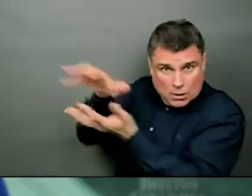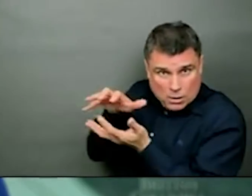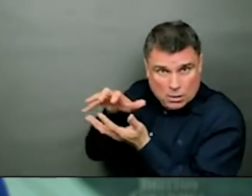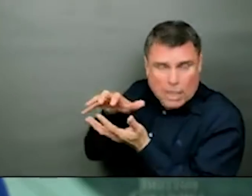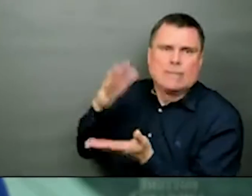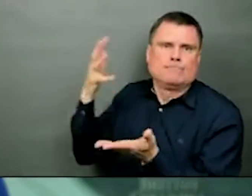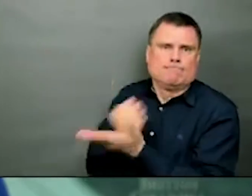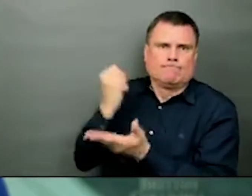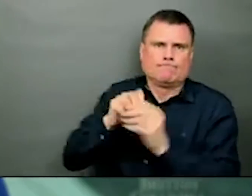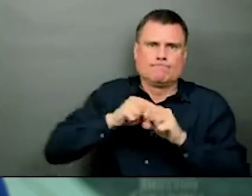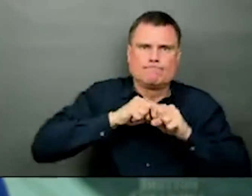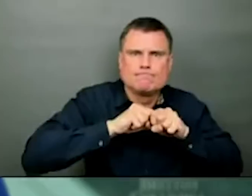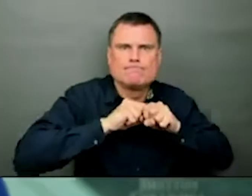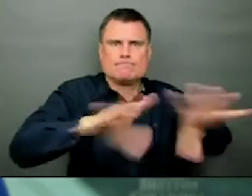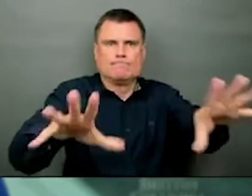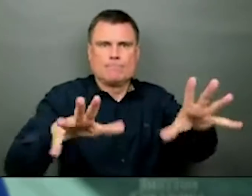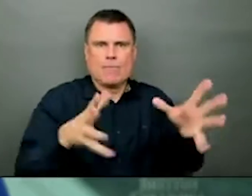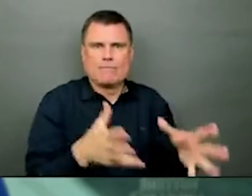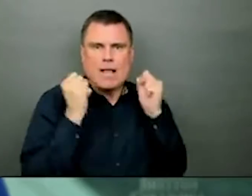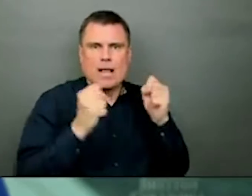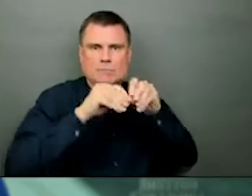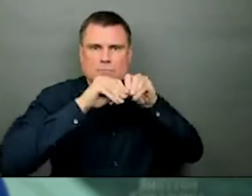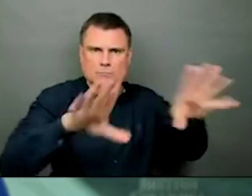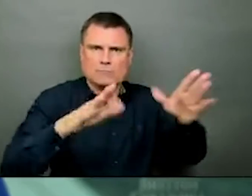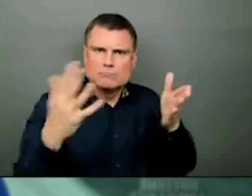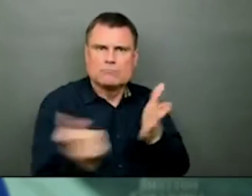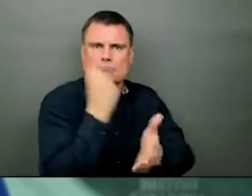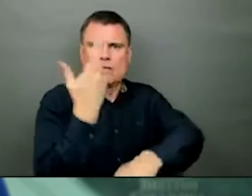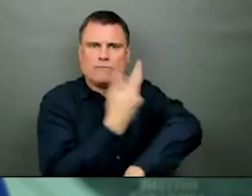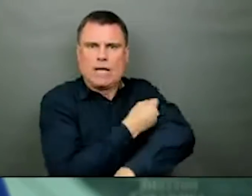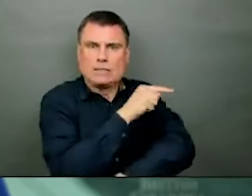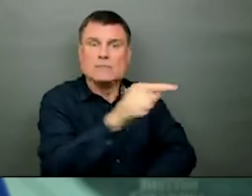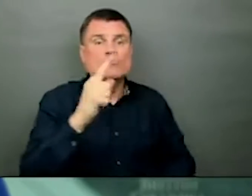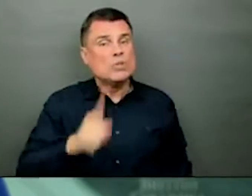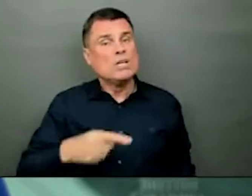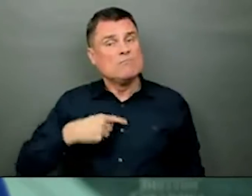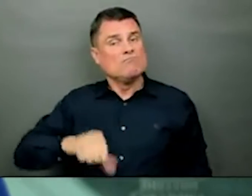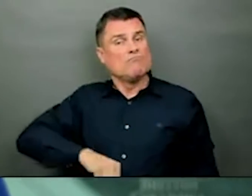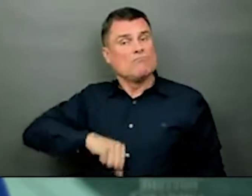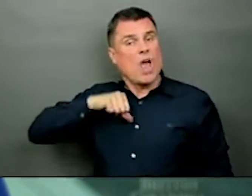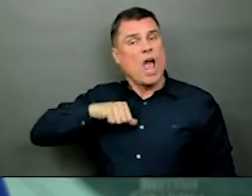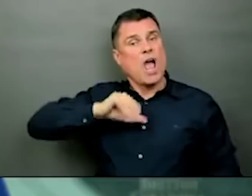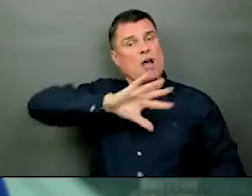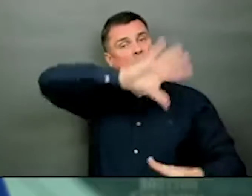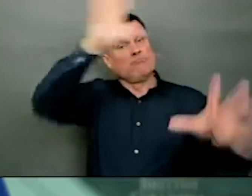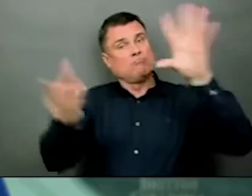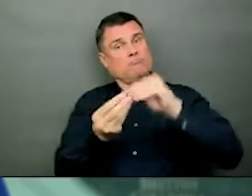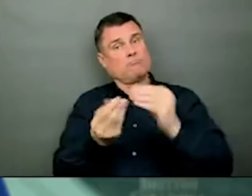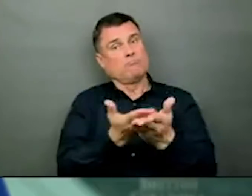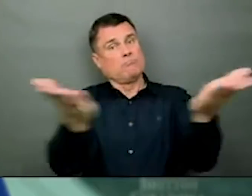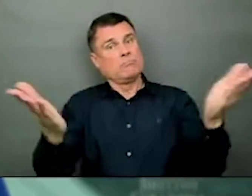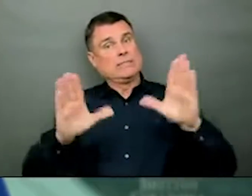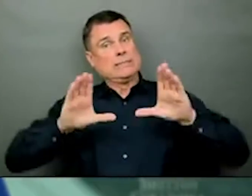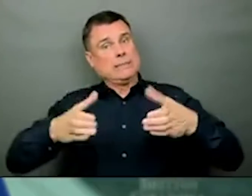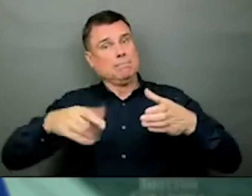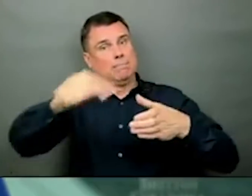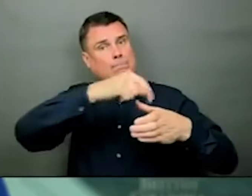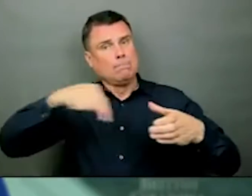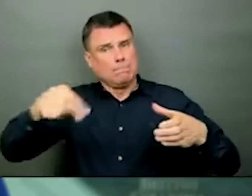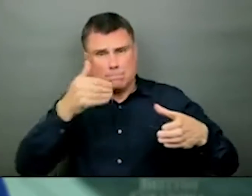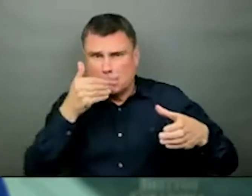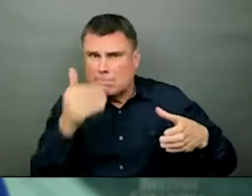I'm very proud of all of the teams involved. Many people who are over 80 who will be expecting to